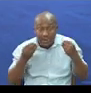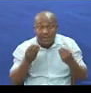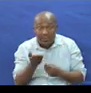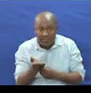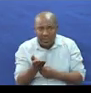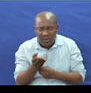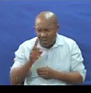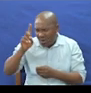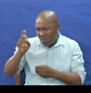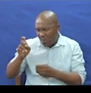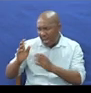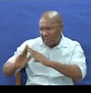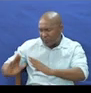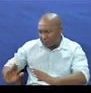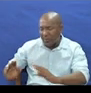Why do people keep cats?